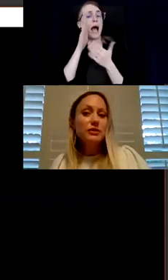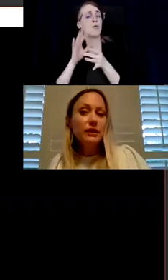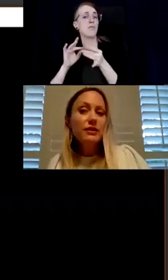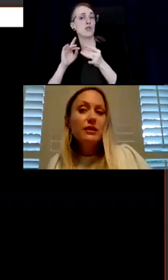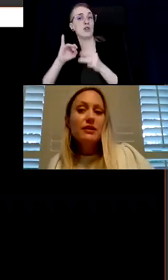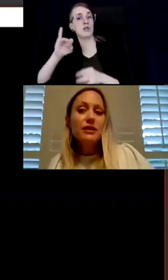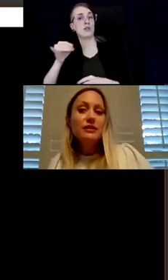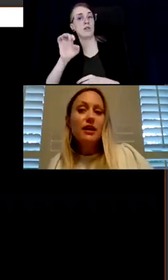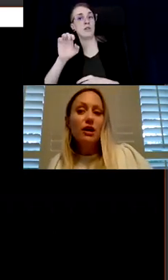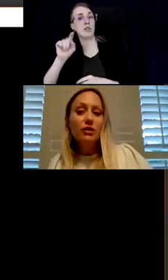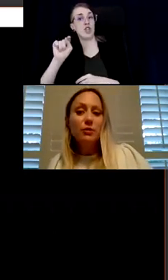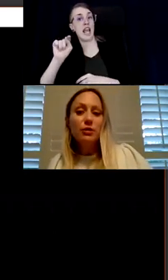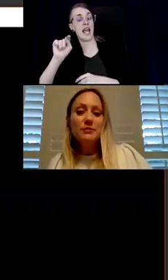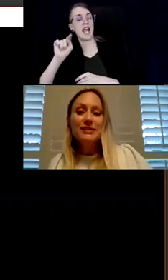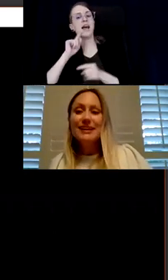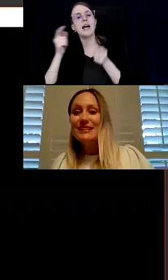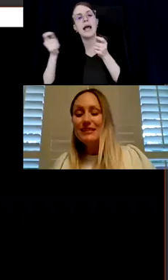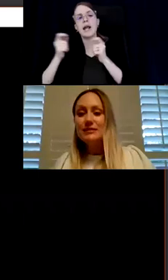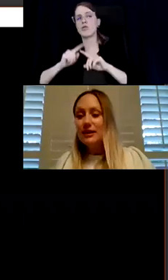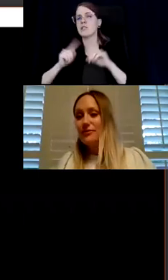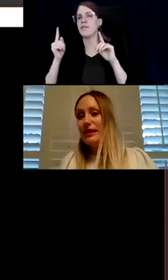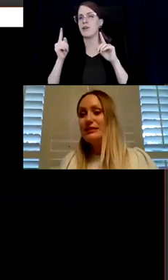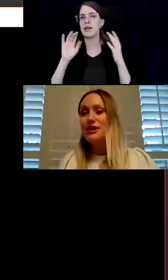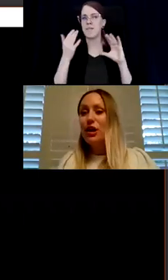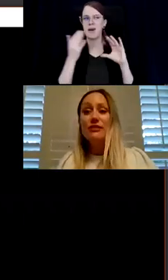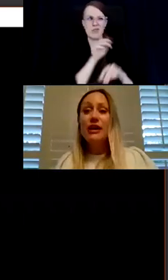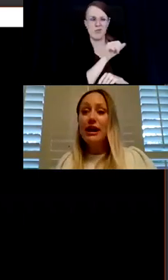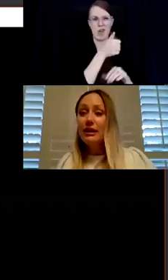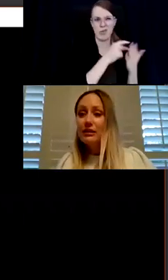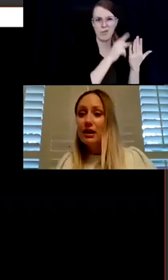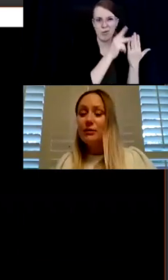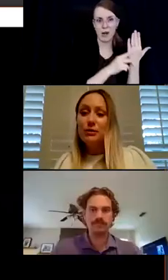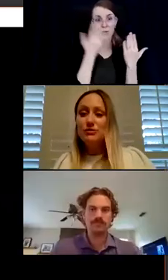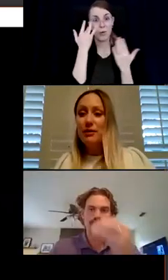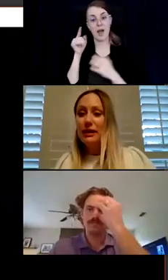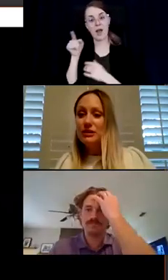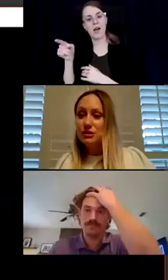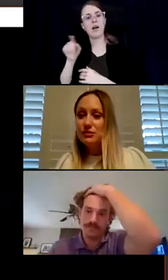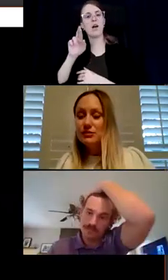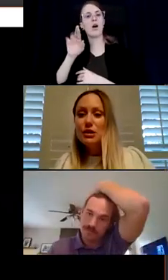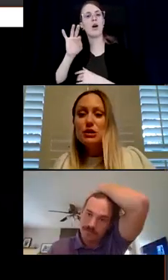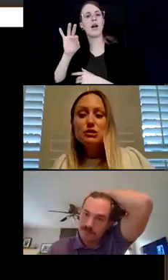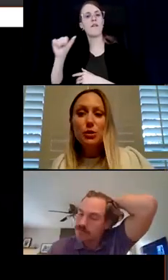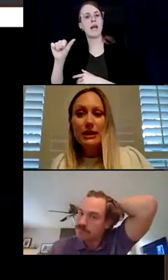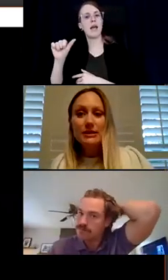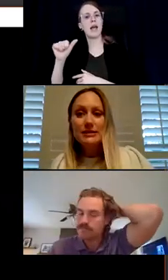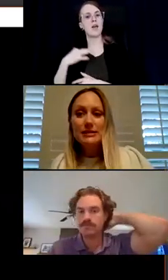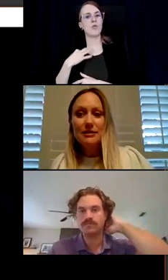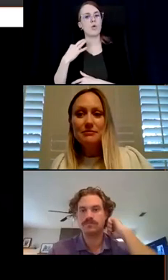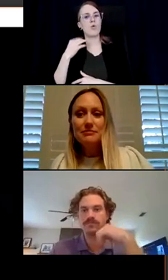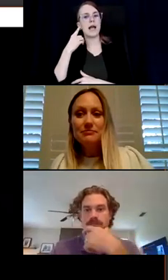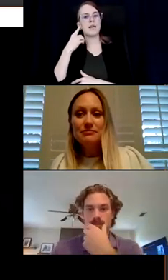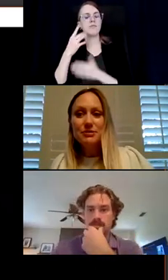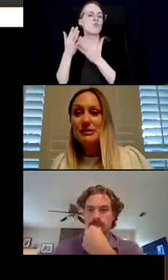little differently than our other programs in the sense of that it's an RFA, a request for applications. So it